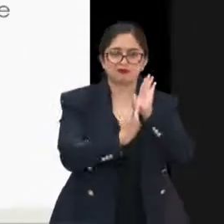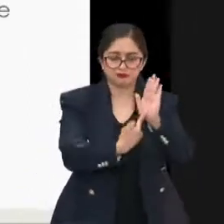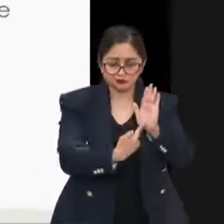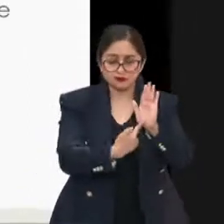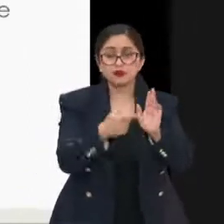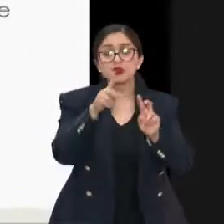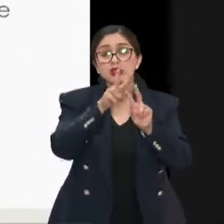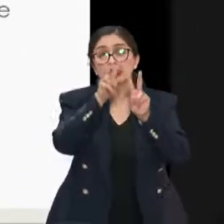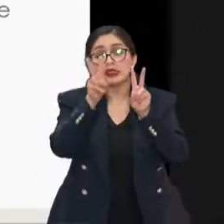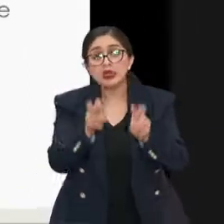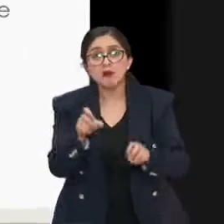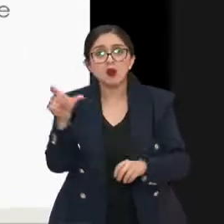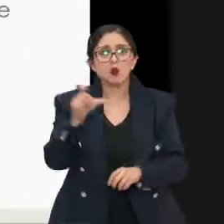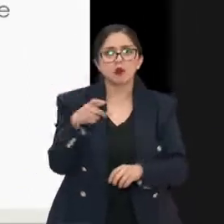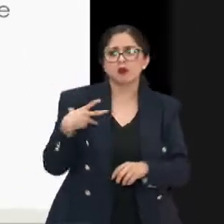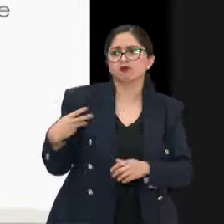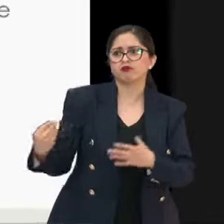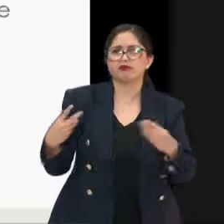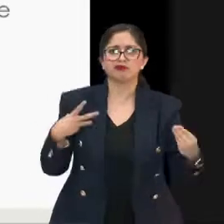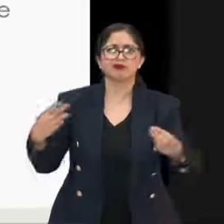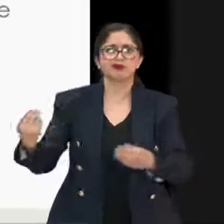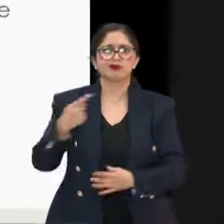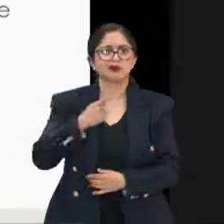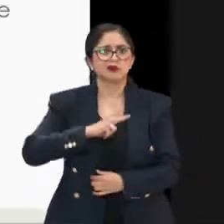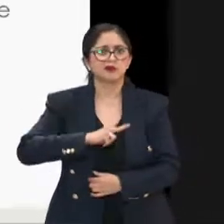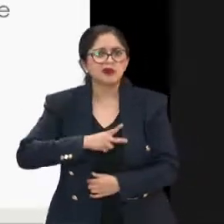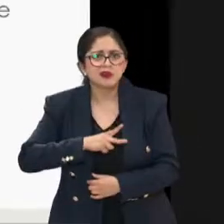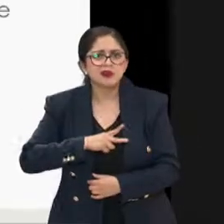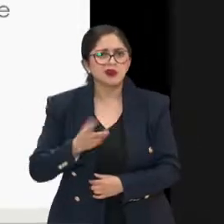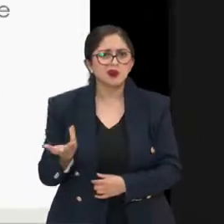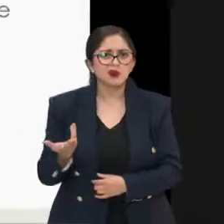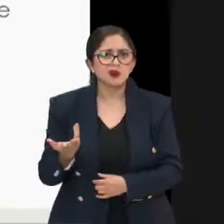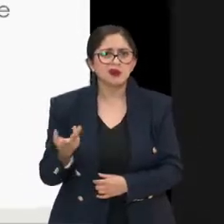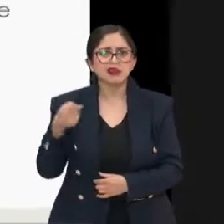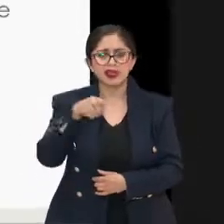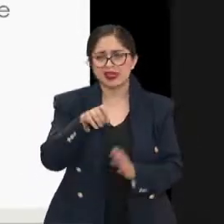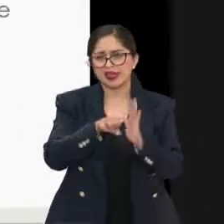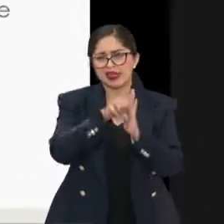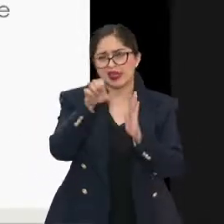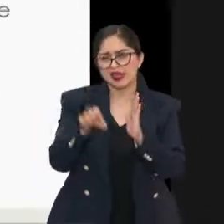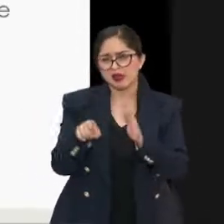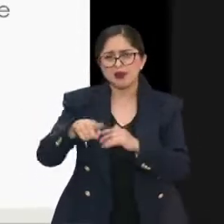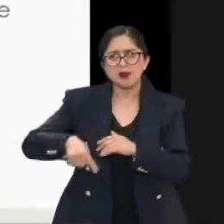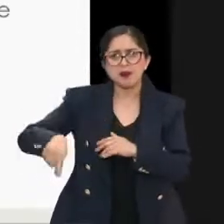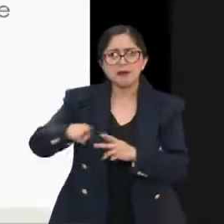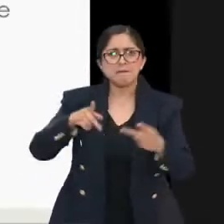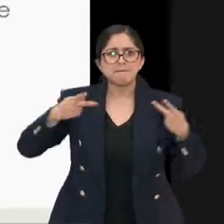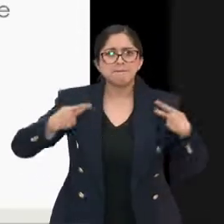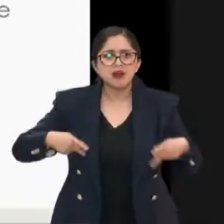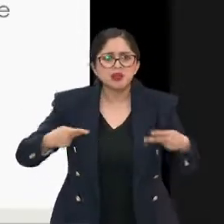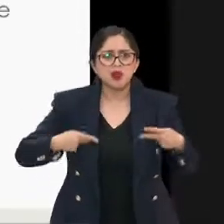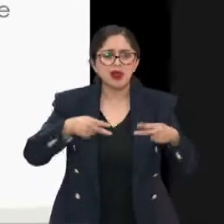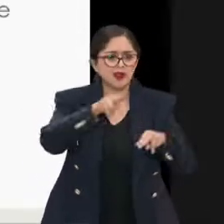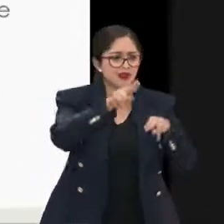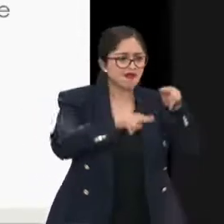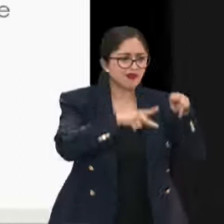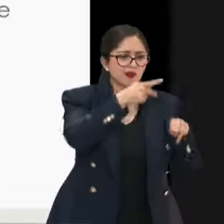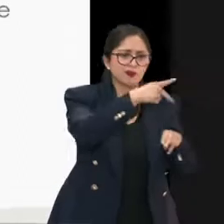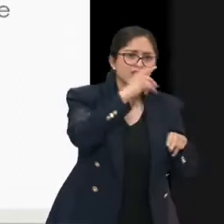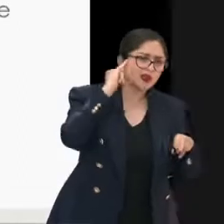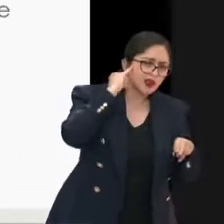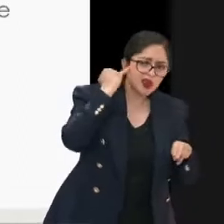ethnical polarization was the context for the politicization of the virus. Likewise, the affinity between